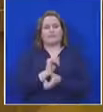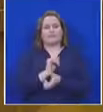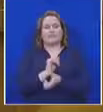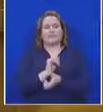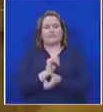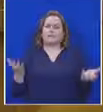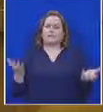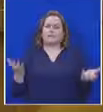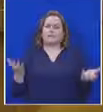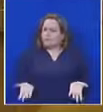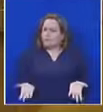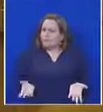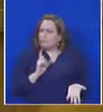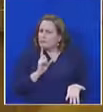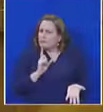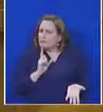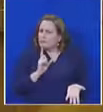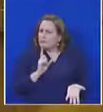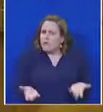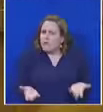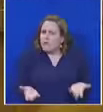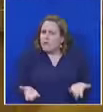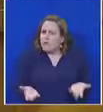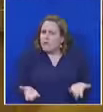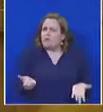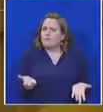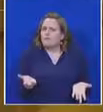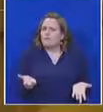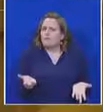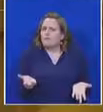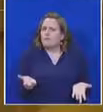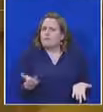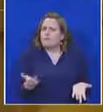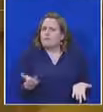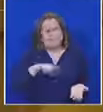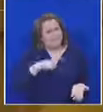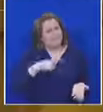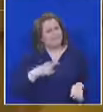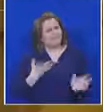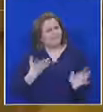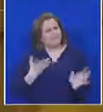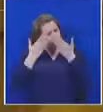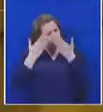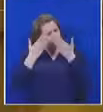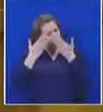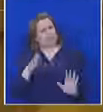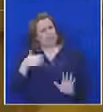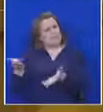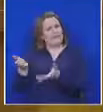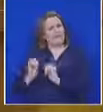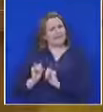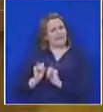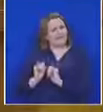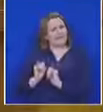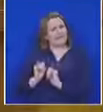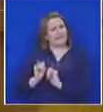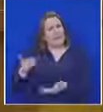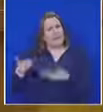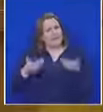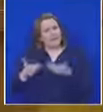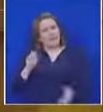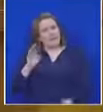What is wrong with doing that? Let's be sensible. And invite advocate to Lisile Madonsela to come and